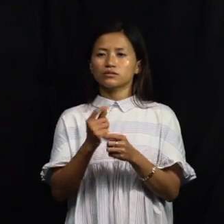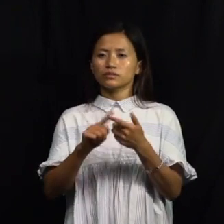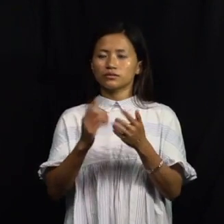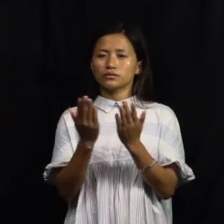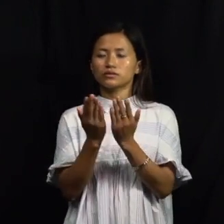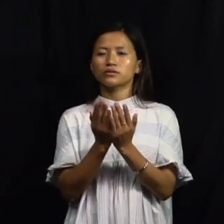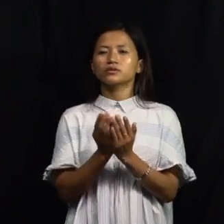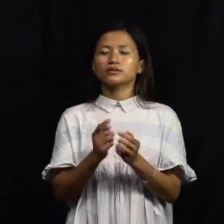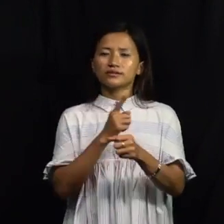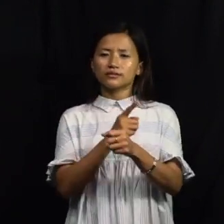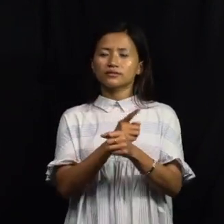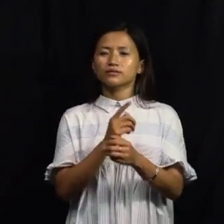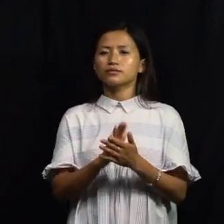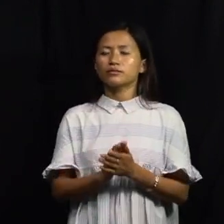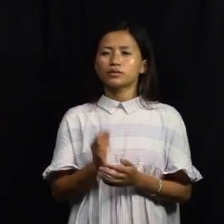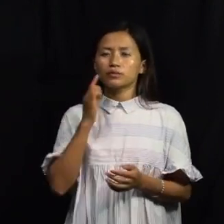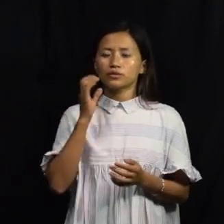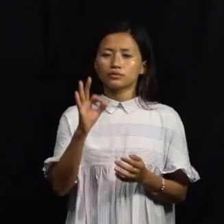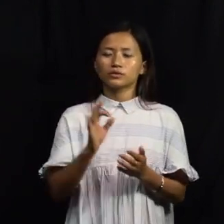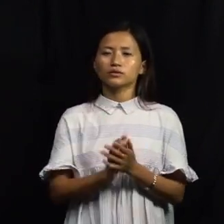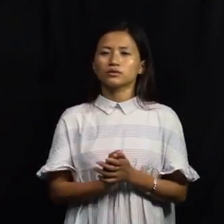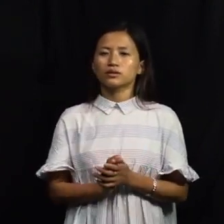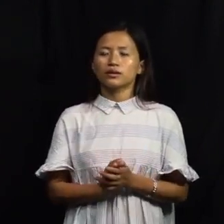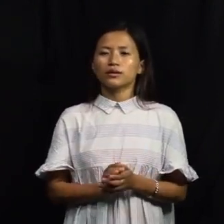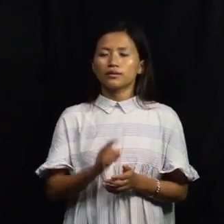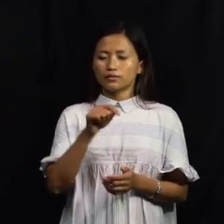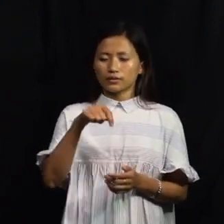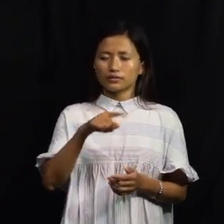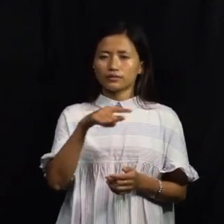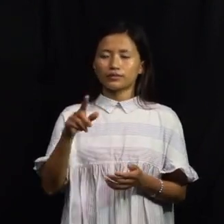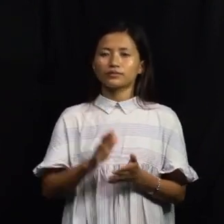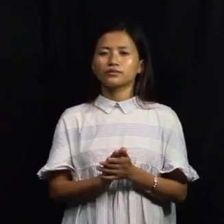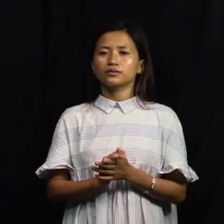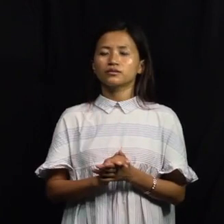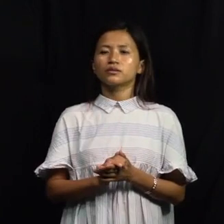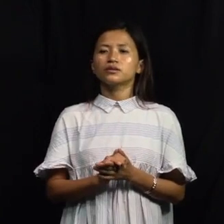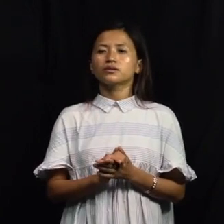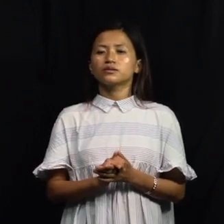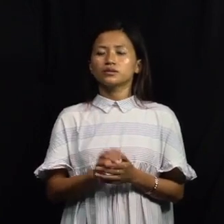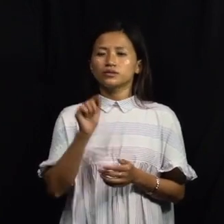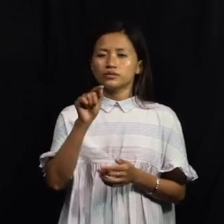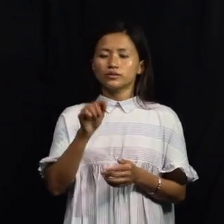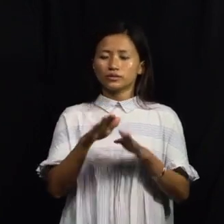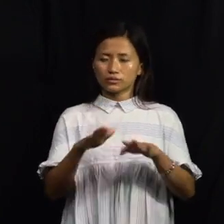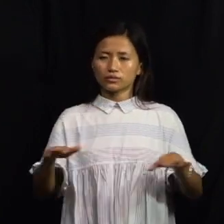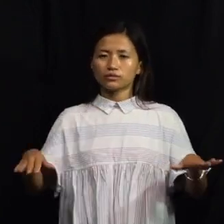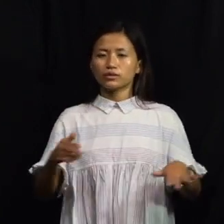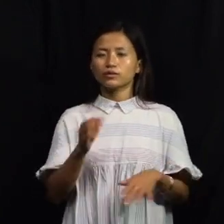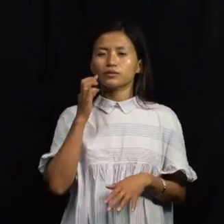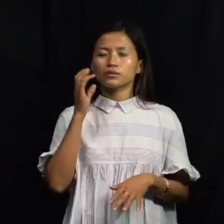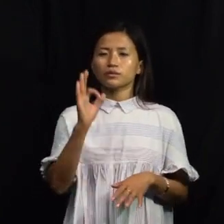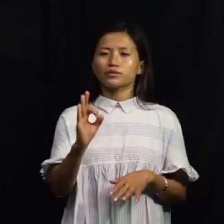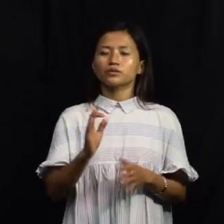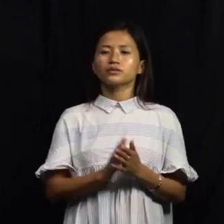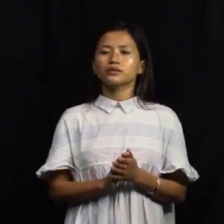the guru or the teacher was given more importance, right? But right now, in the present scenario, you, the students, you are more important